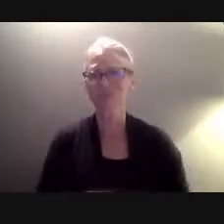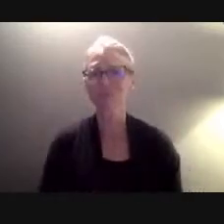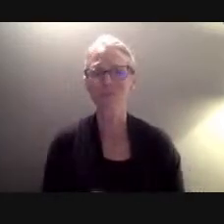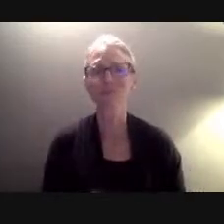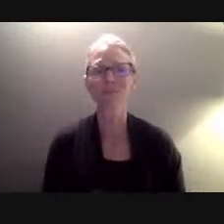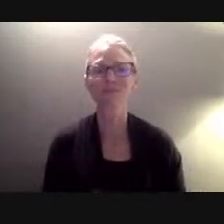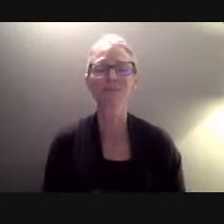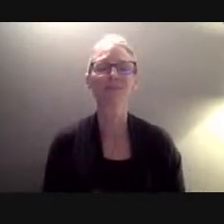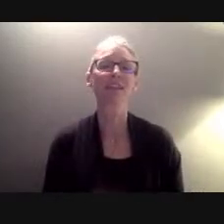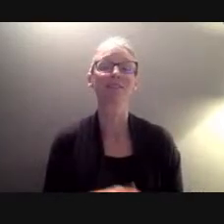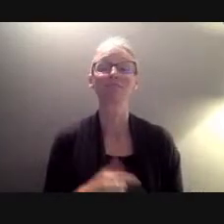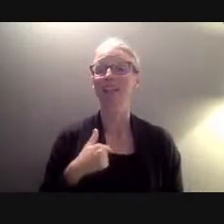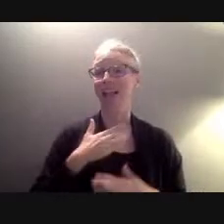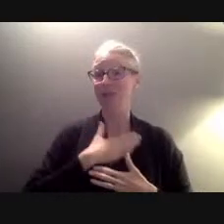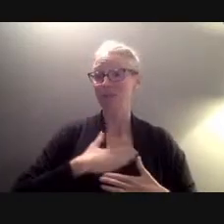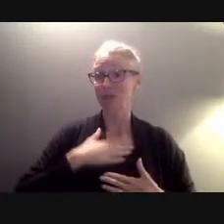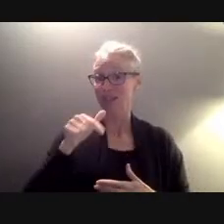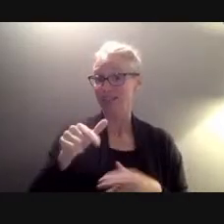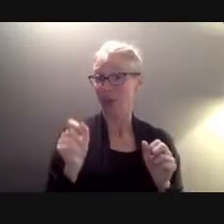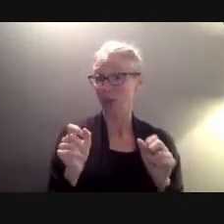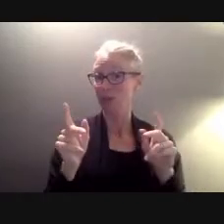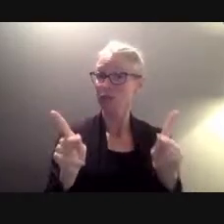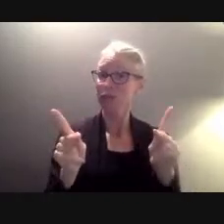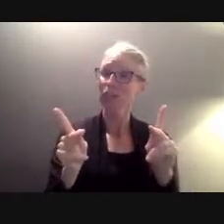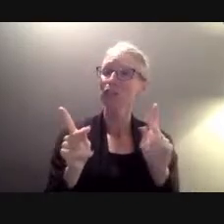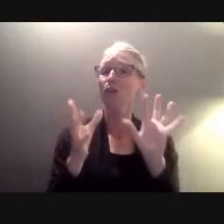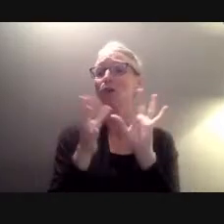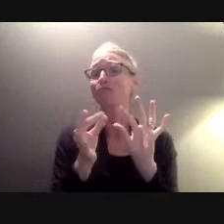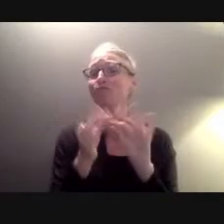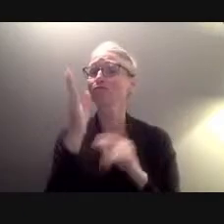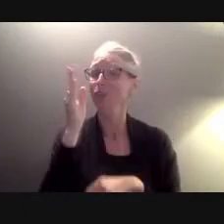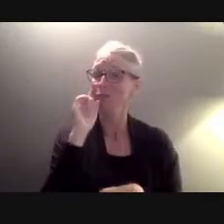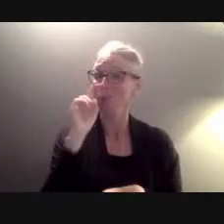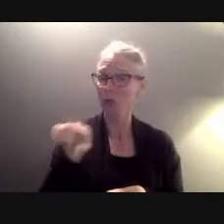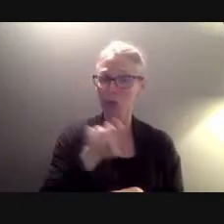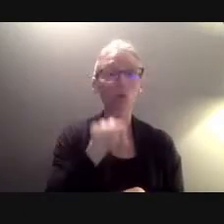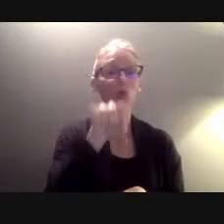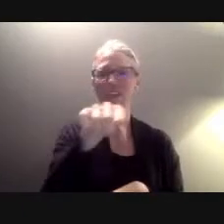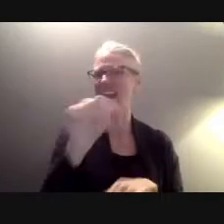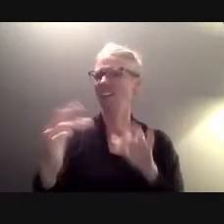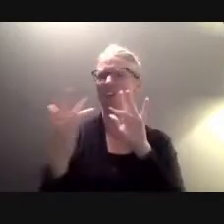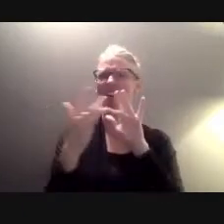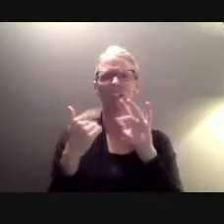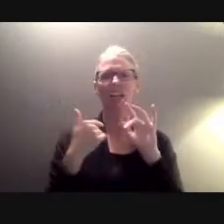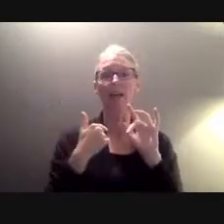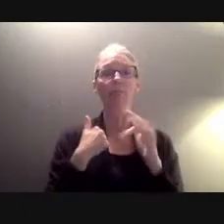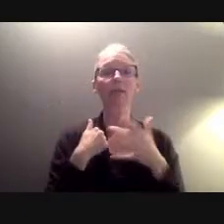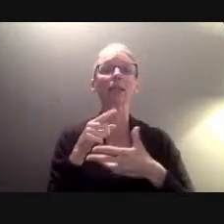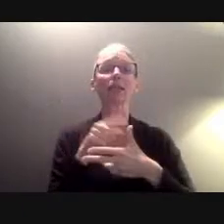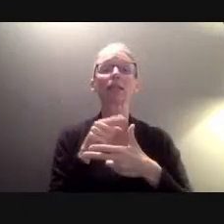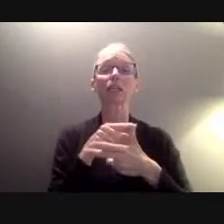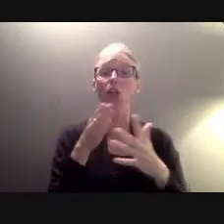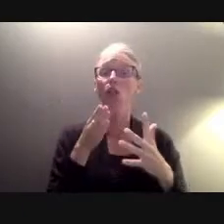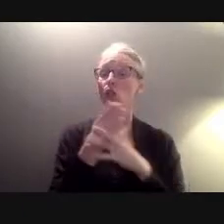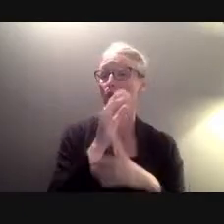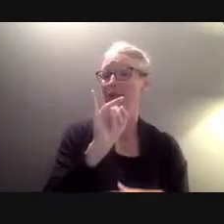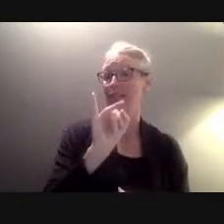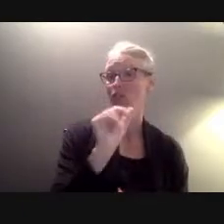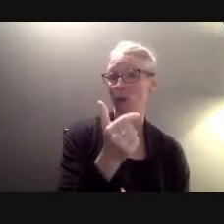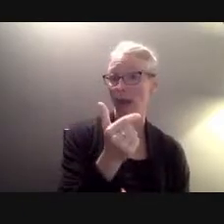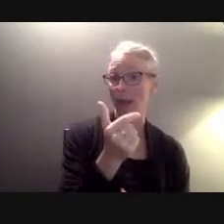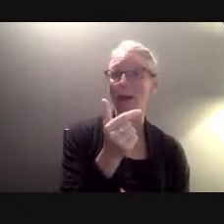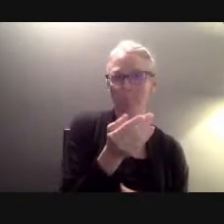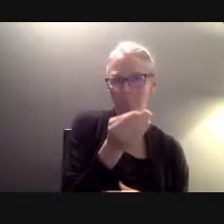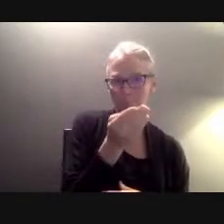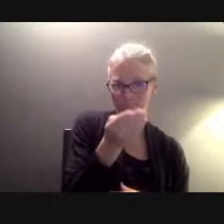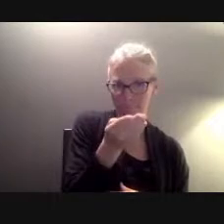appreciate this opportunity. Some ways that you can contact me is through Instagram. I have Instagram at National Park Capable, and